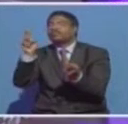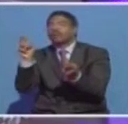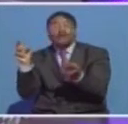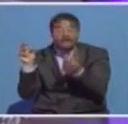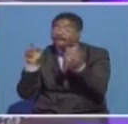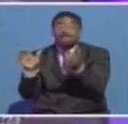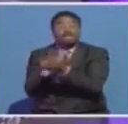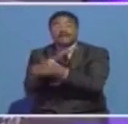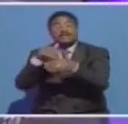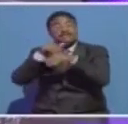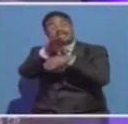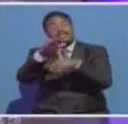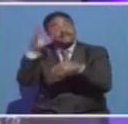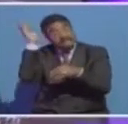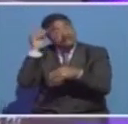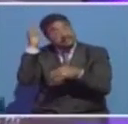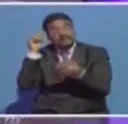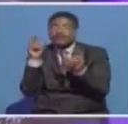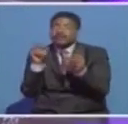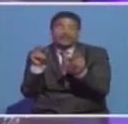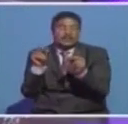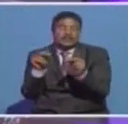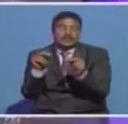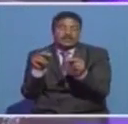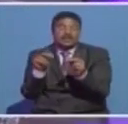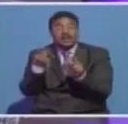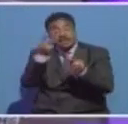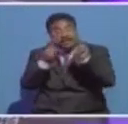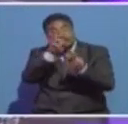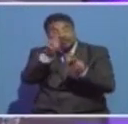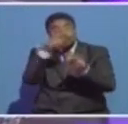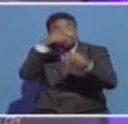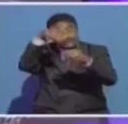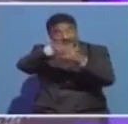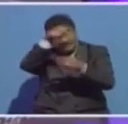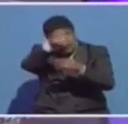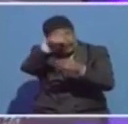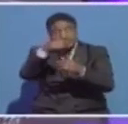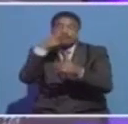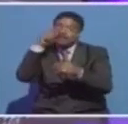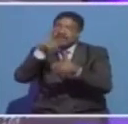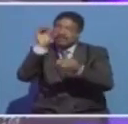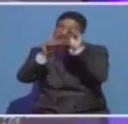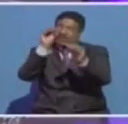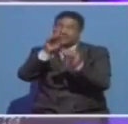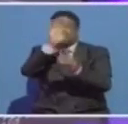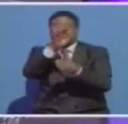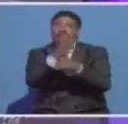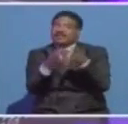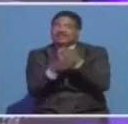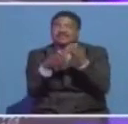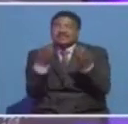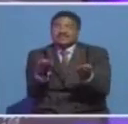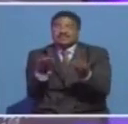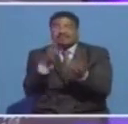fix that crack. It's the people who are using the building to carry out their regular maintenance to ensure that